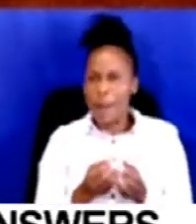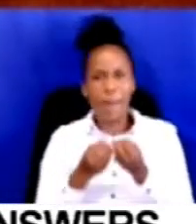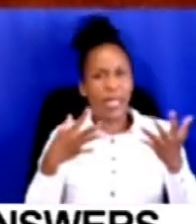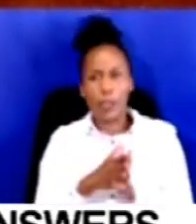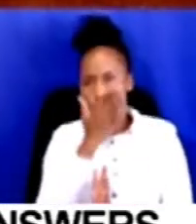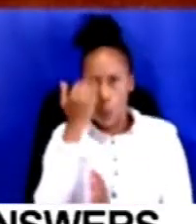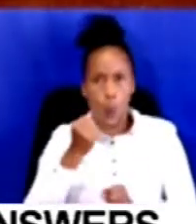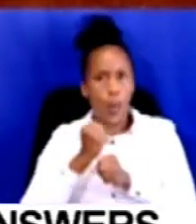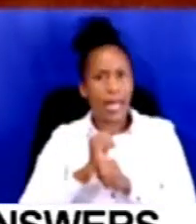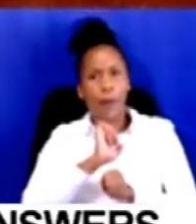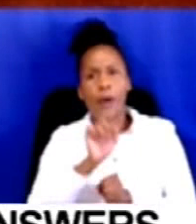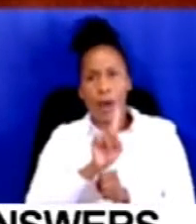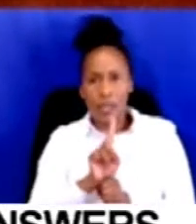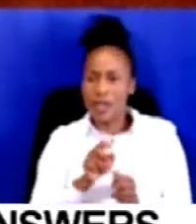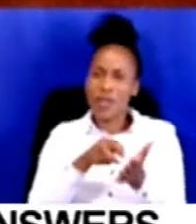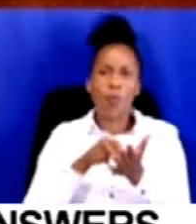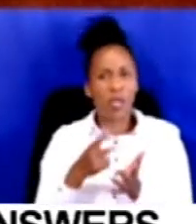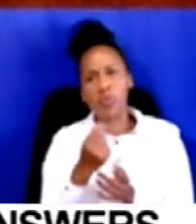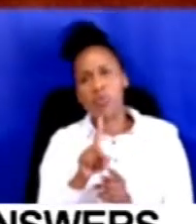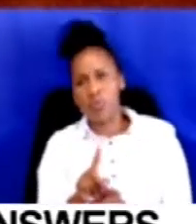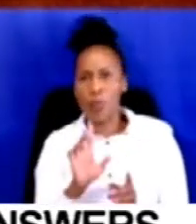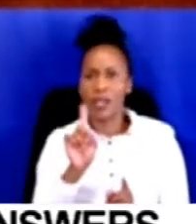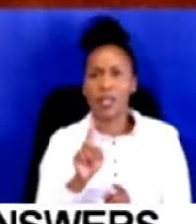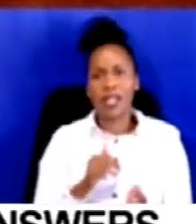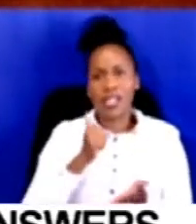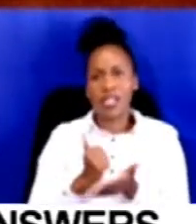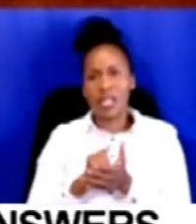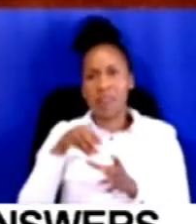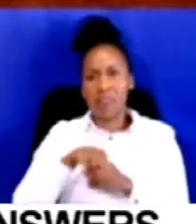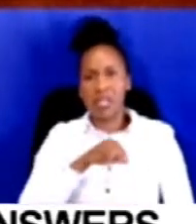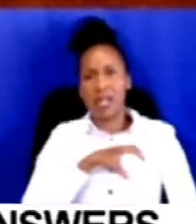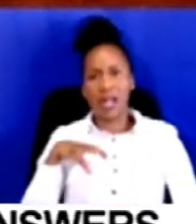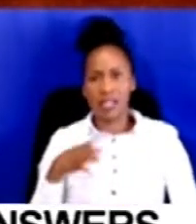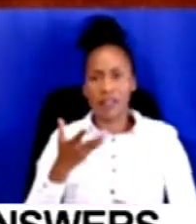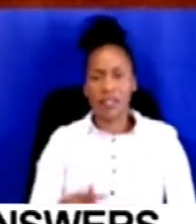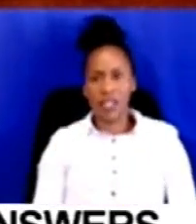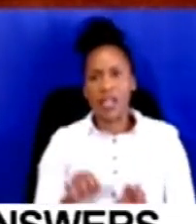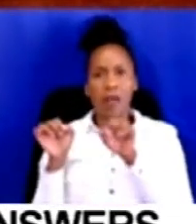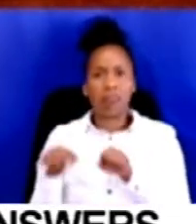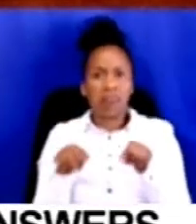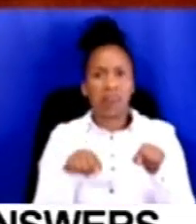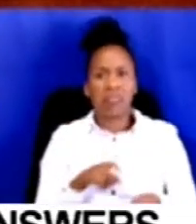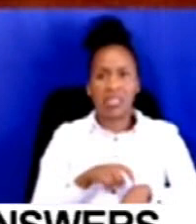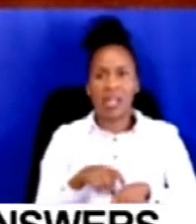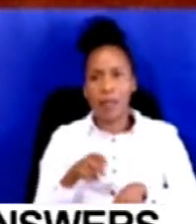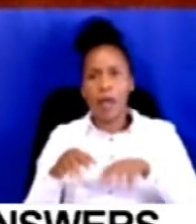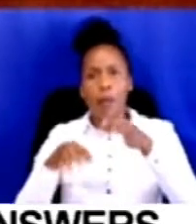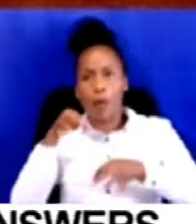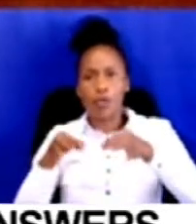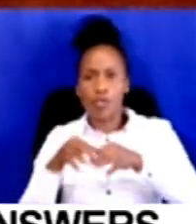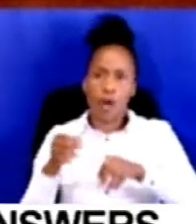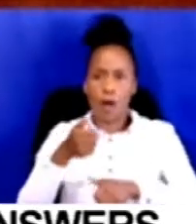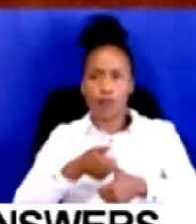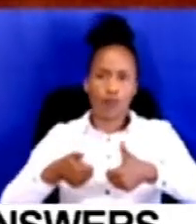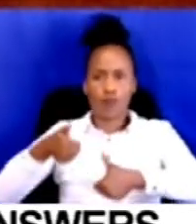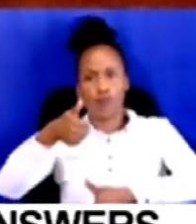all they should be required to do is to sit in council and yell agreed when their political bosses try